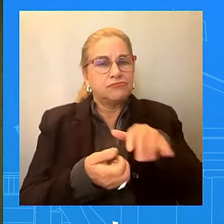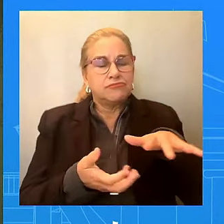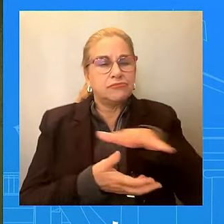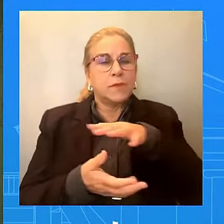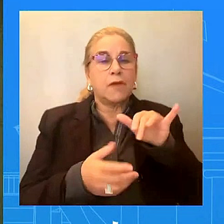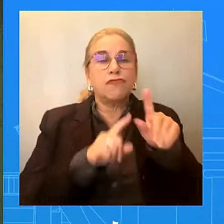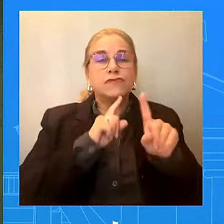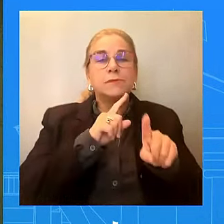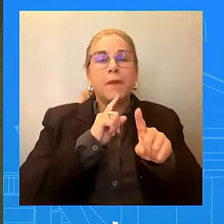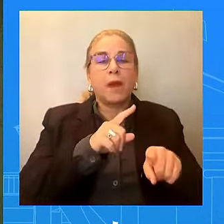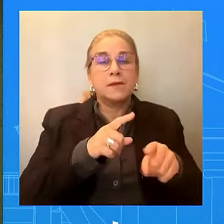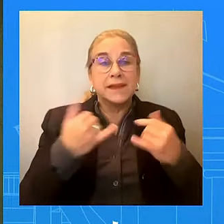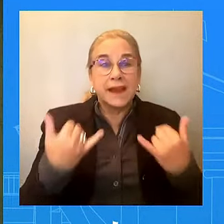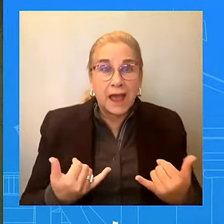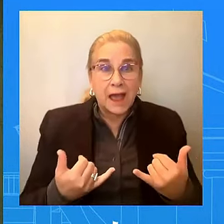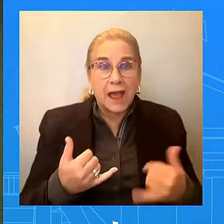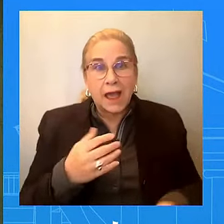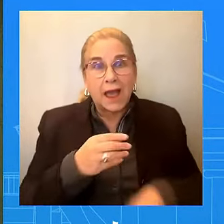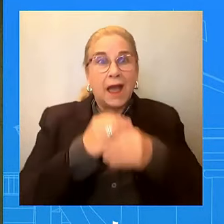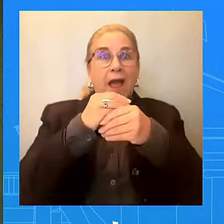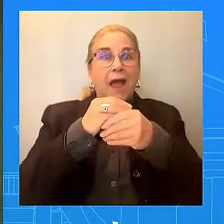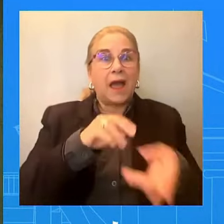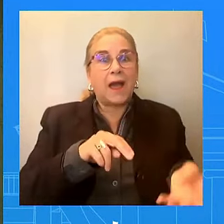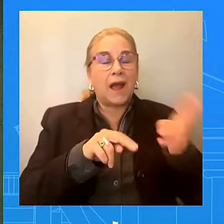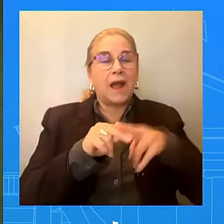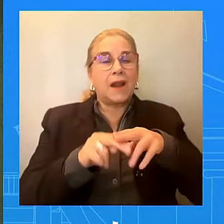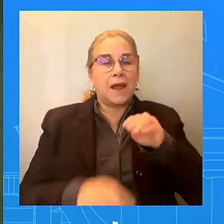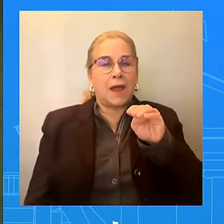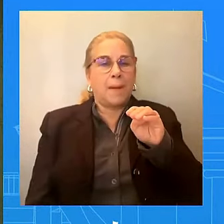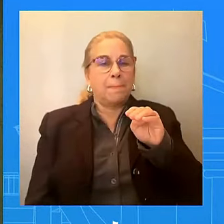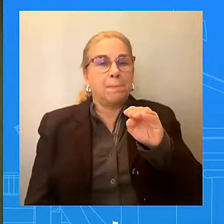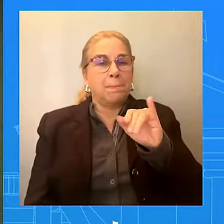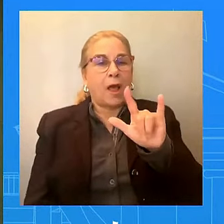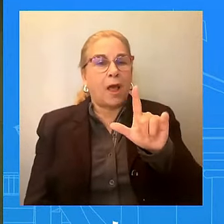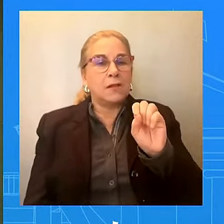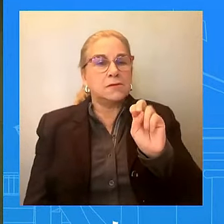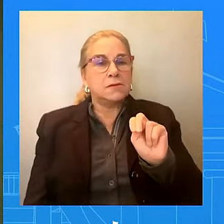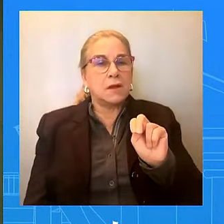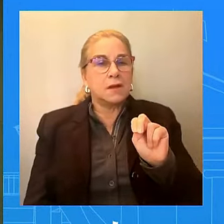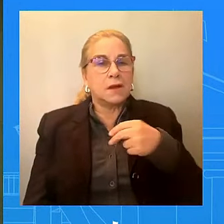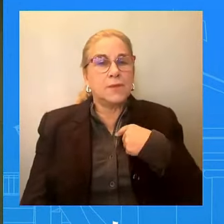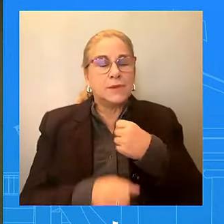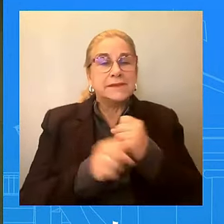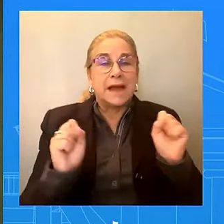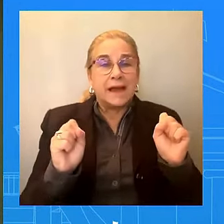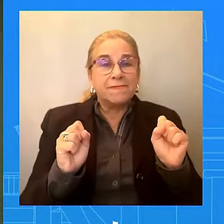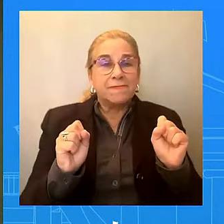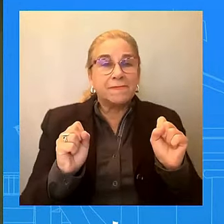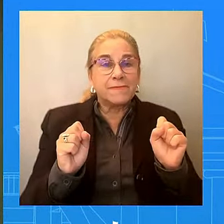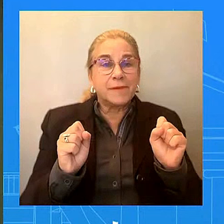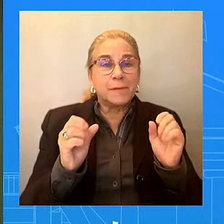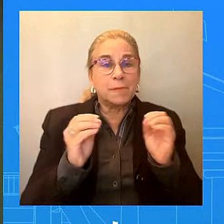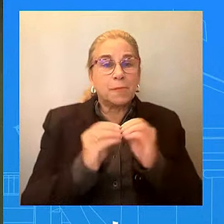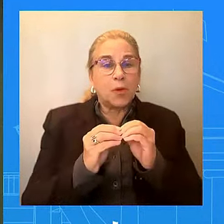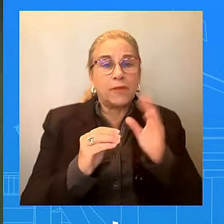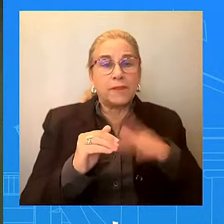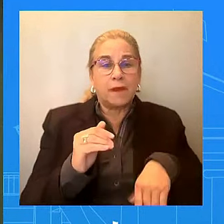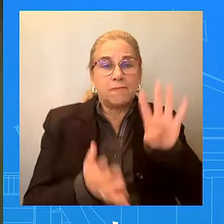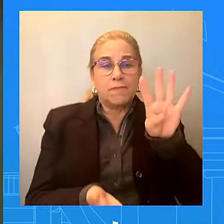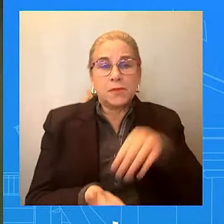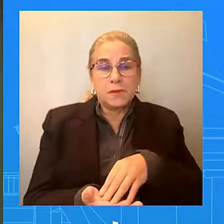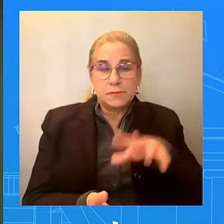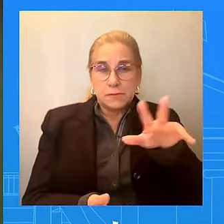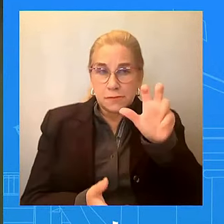rescue teams have rescued over 4,300 people. From a peak of 5.1 million customers without